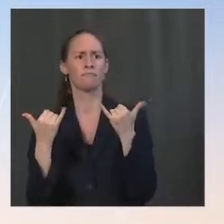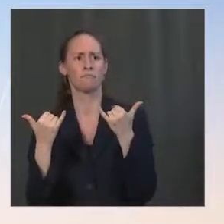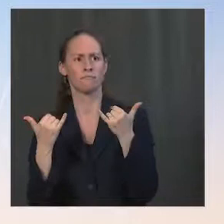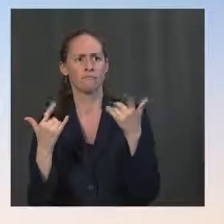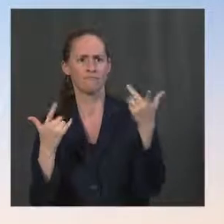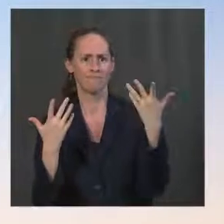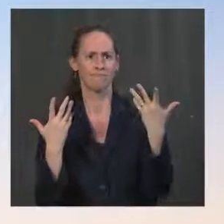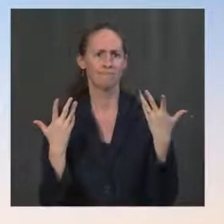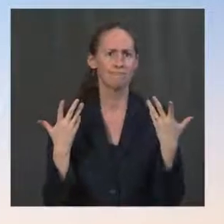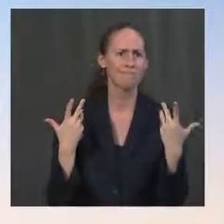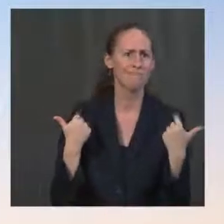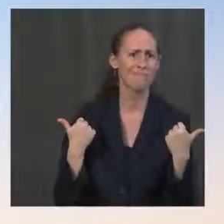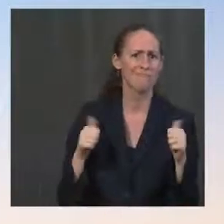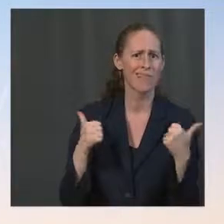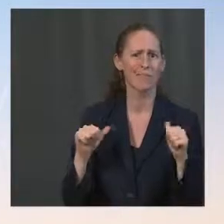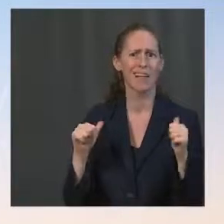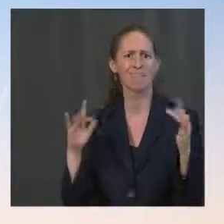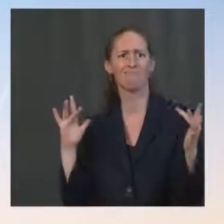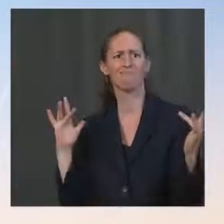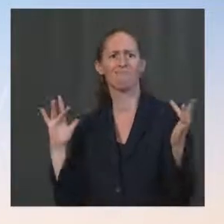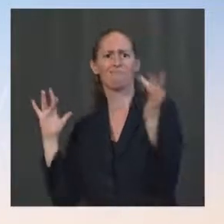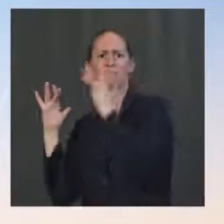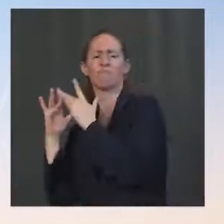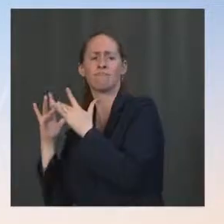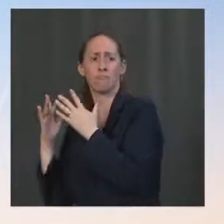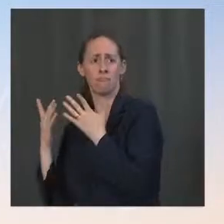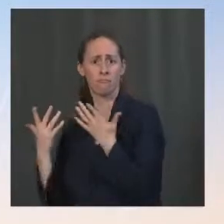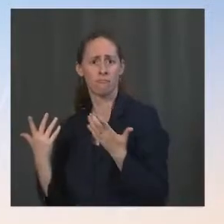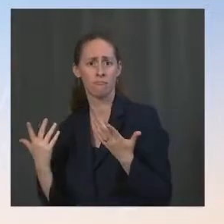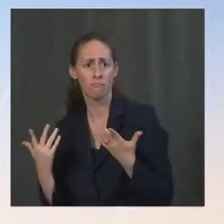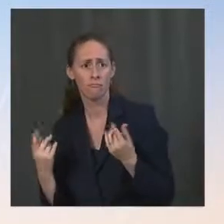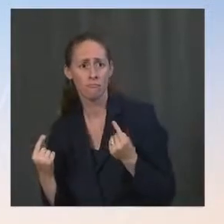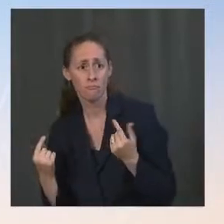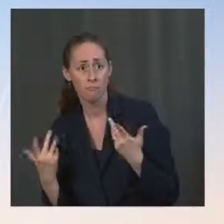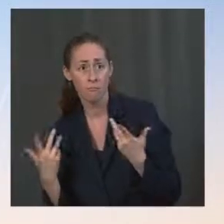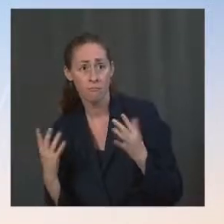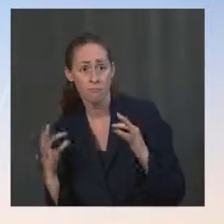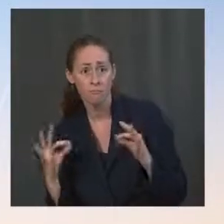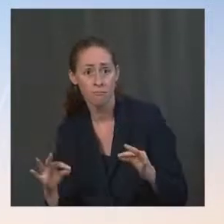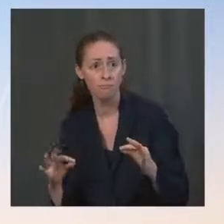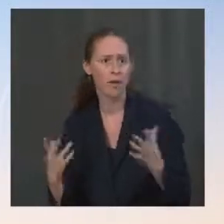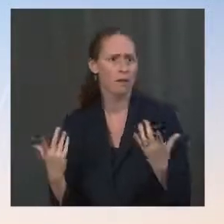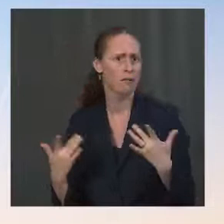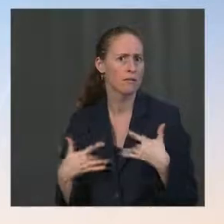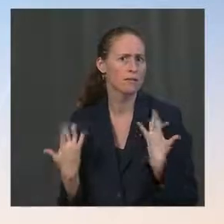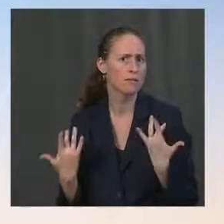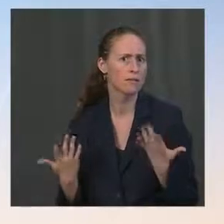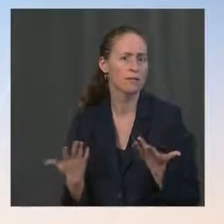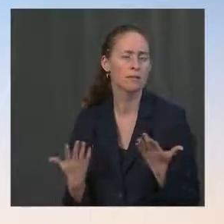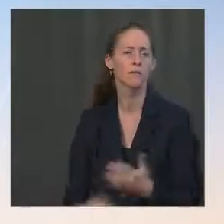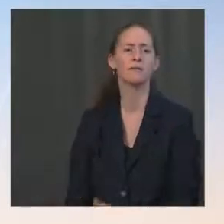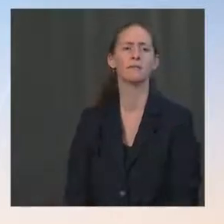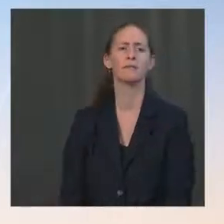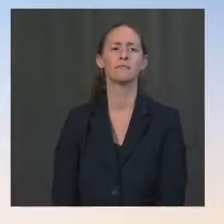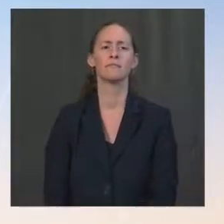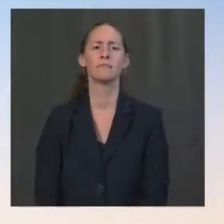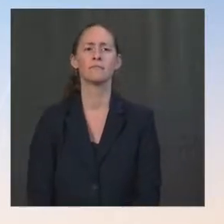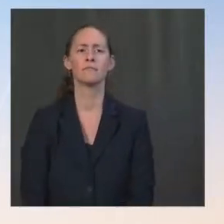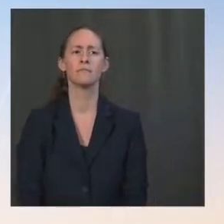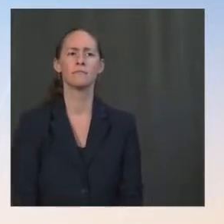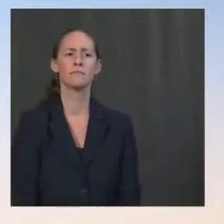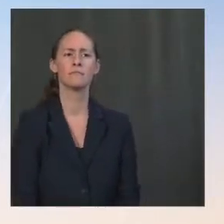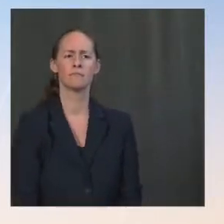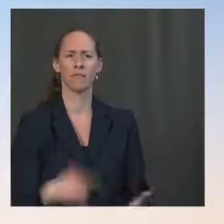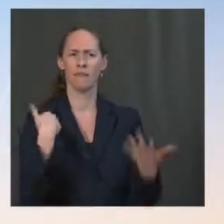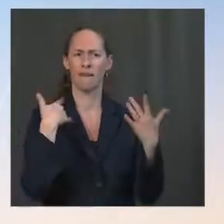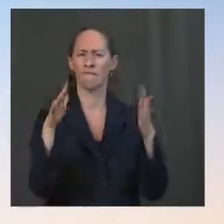out where they are? Has there been ever any progress on that front? So I gave a little bit of an update earlier, but we've